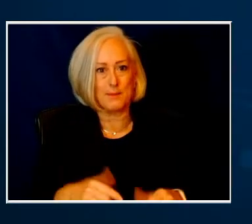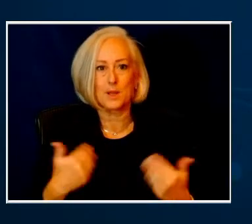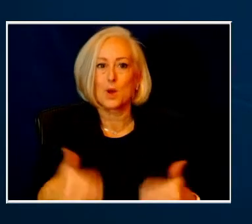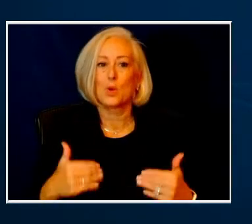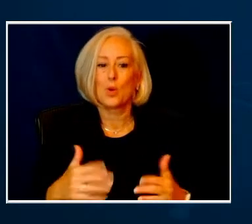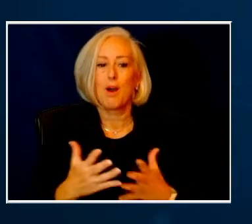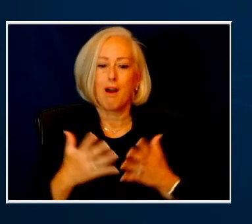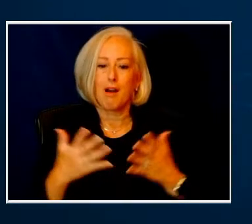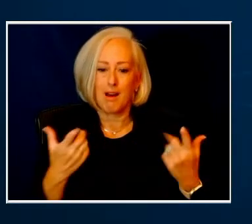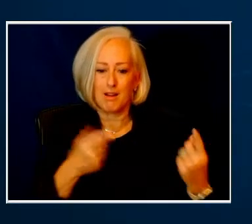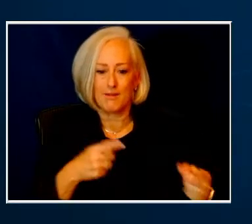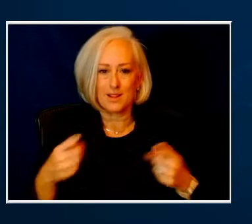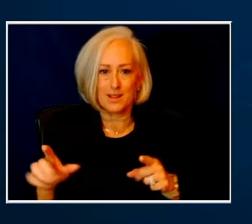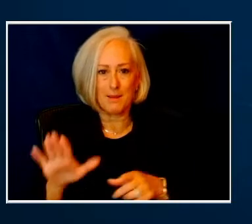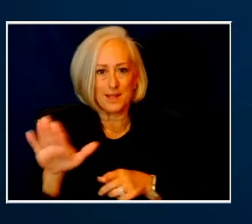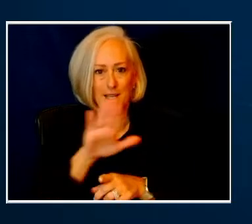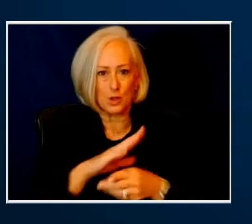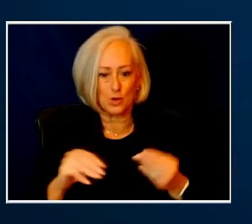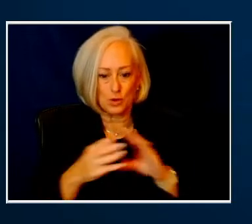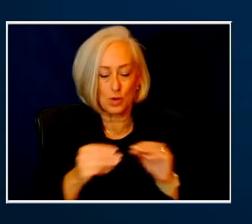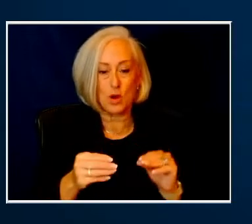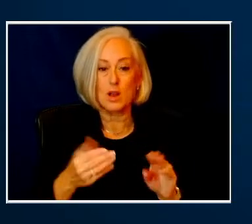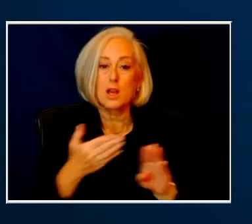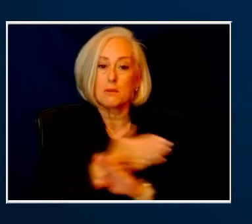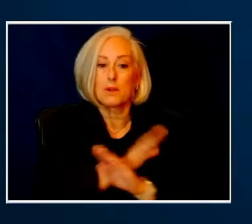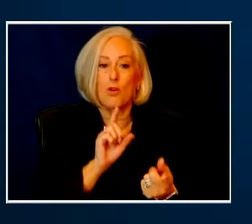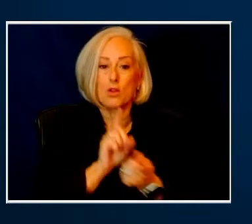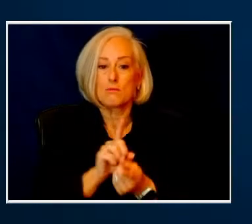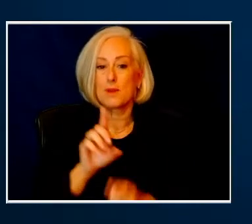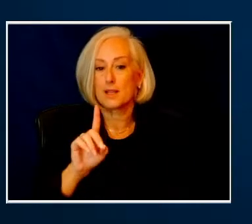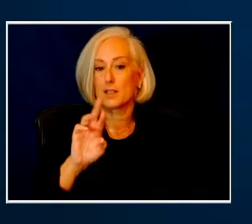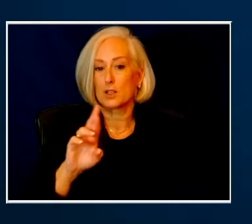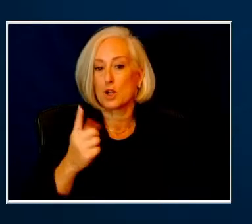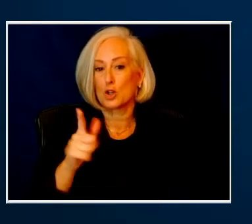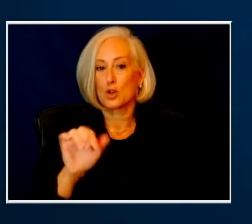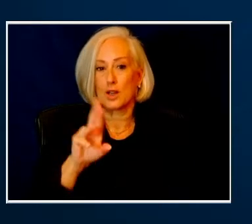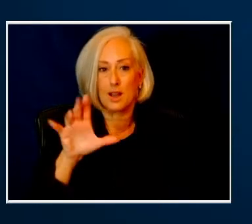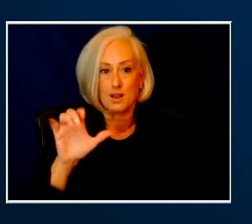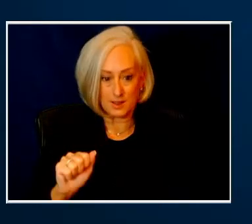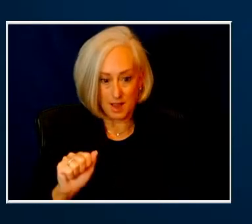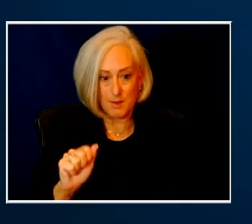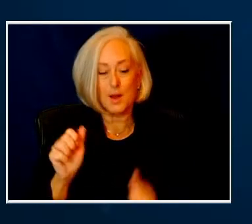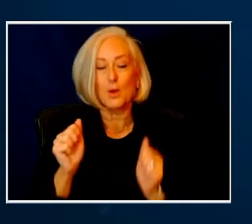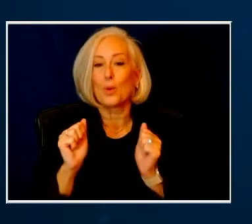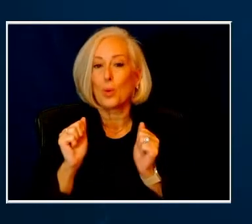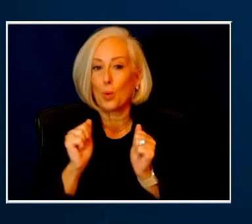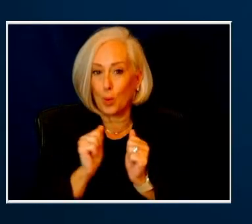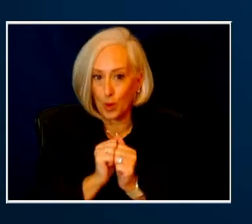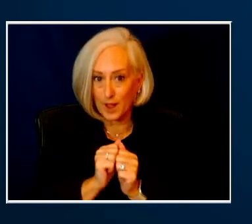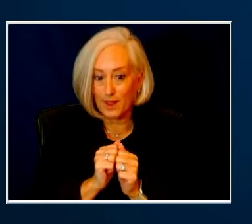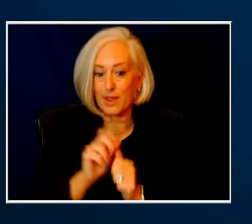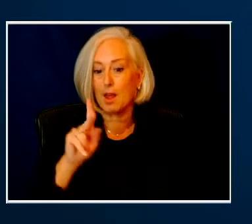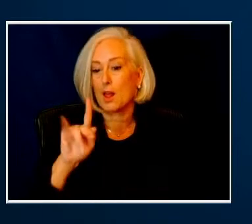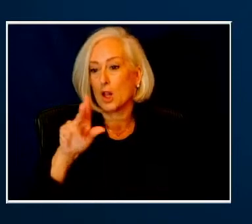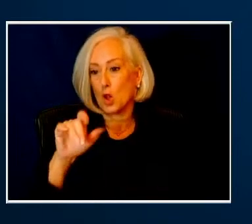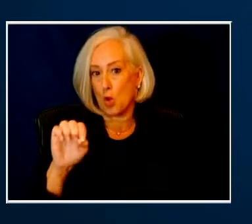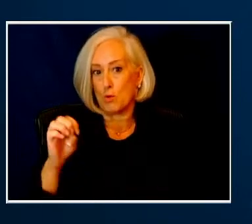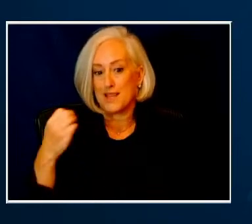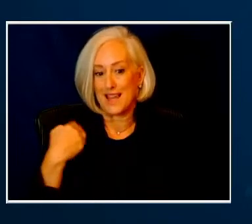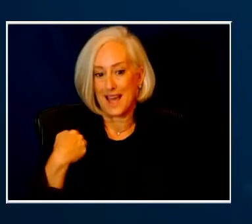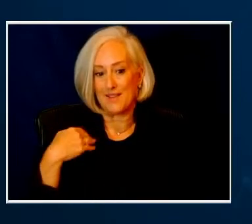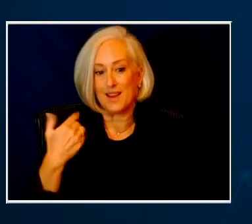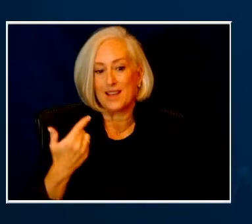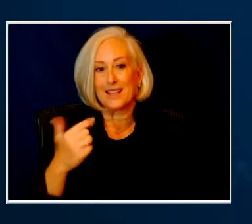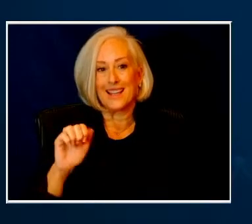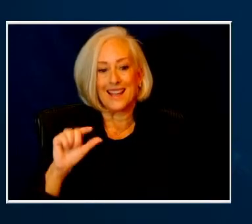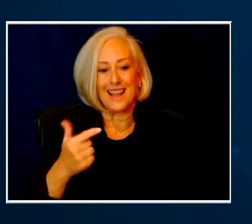you even got to Dr. Garcia and this ganglioglioma, you had, did I do a good job? Fantastic. Did it? You were